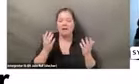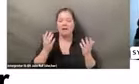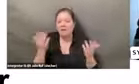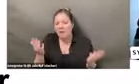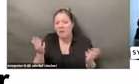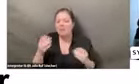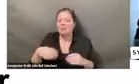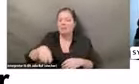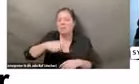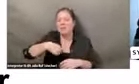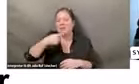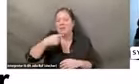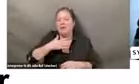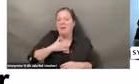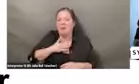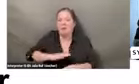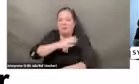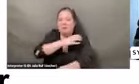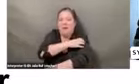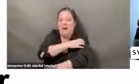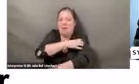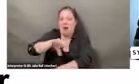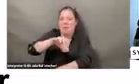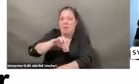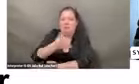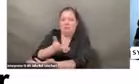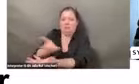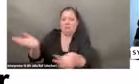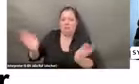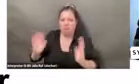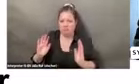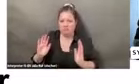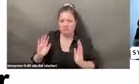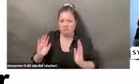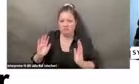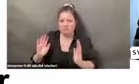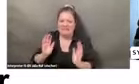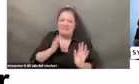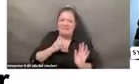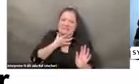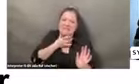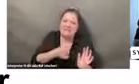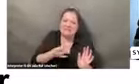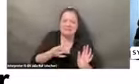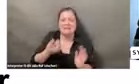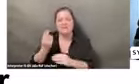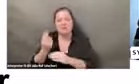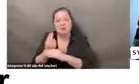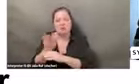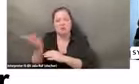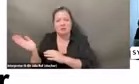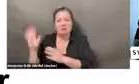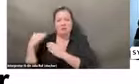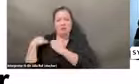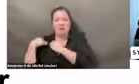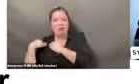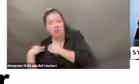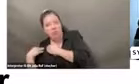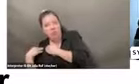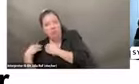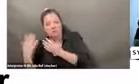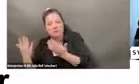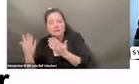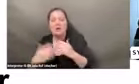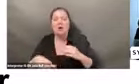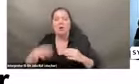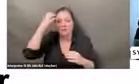all lies on the user in the end. So first of all, the public sector body and their